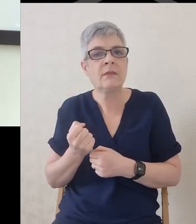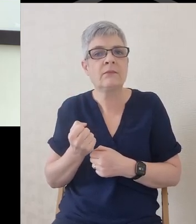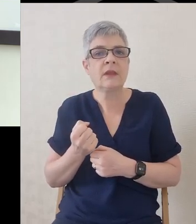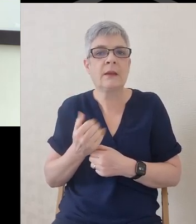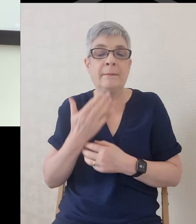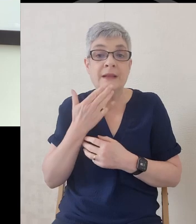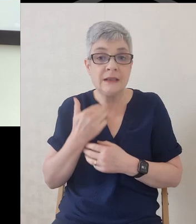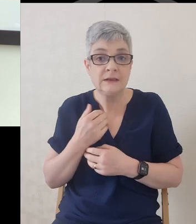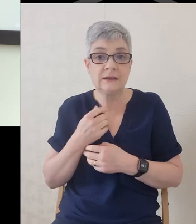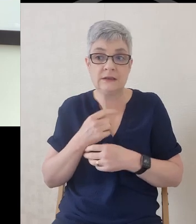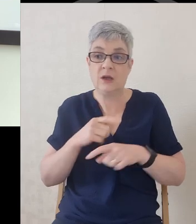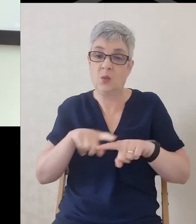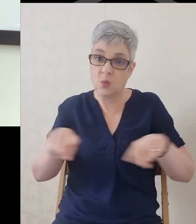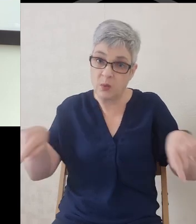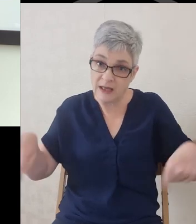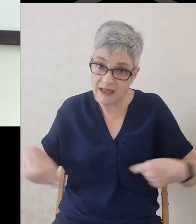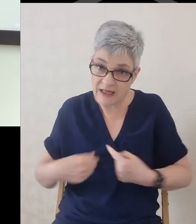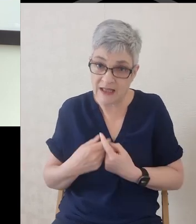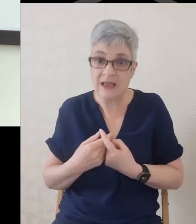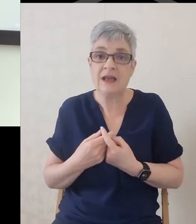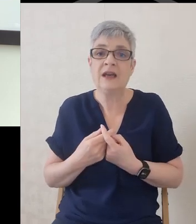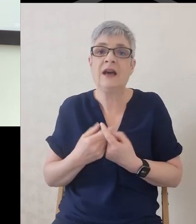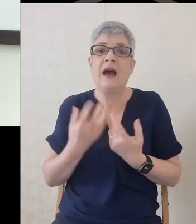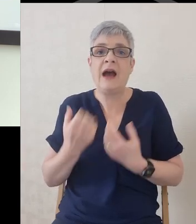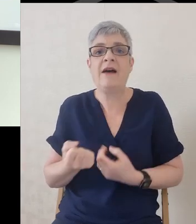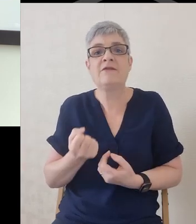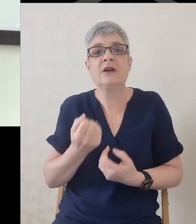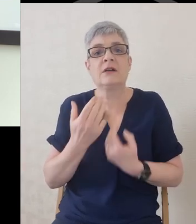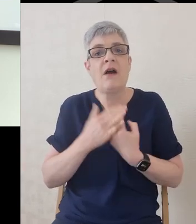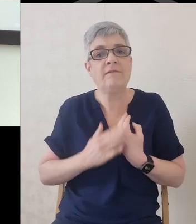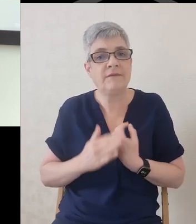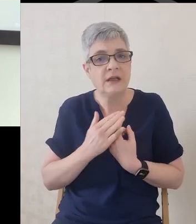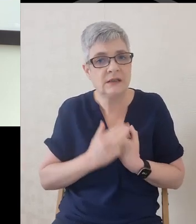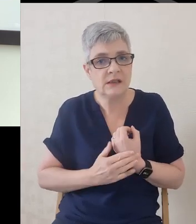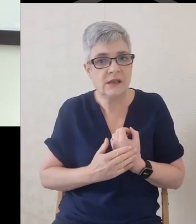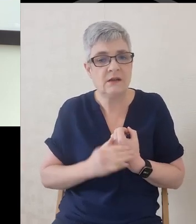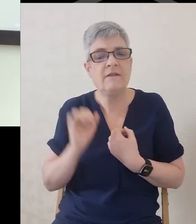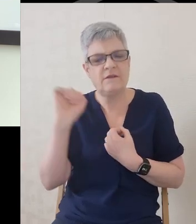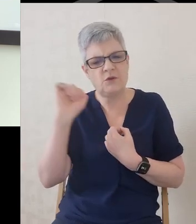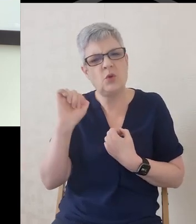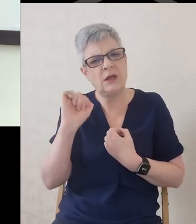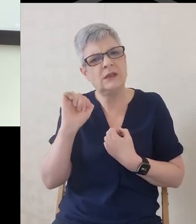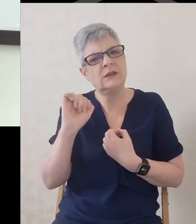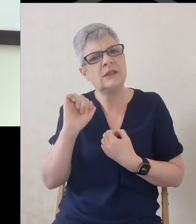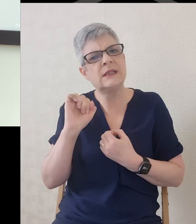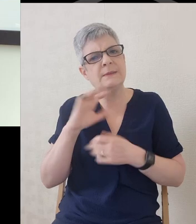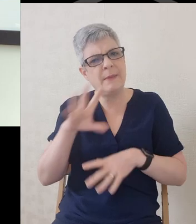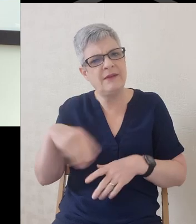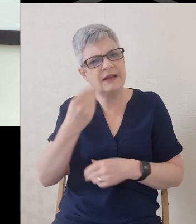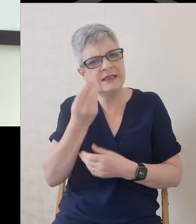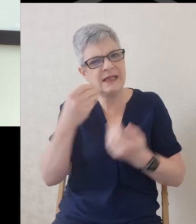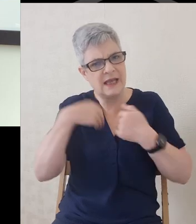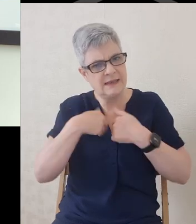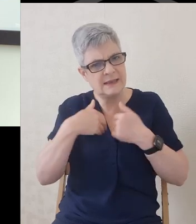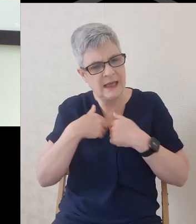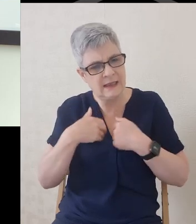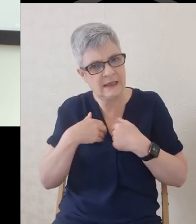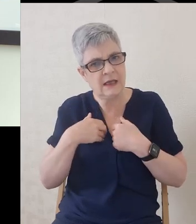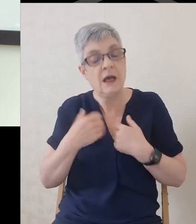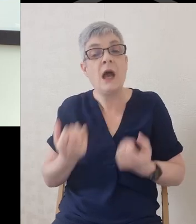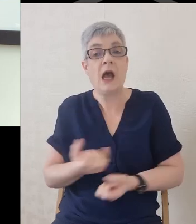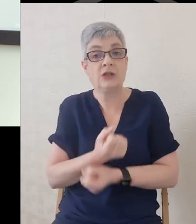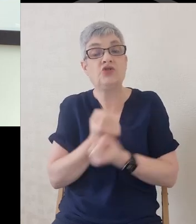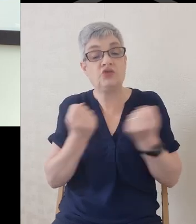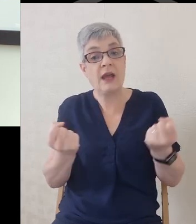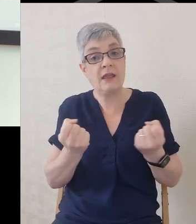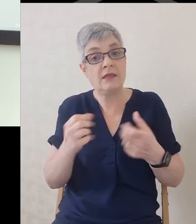May we experience the comfort of your Holy Spirit within us and the strength and fellowship